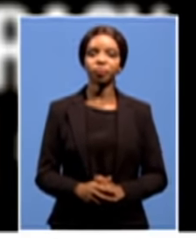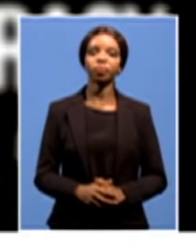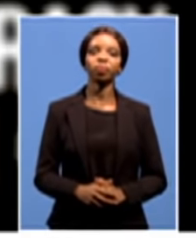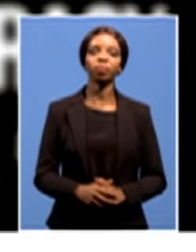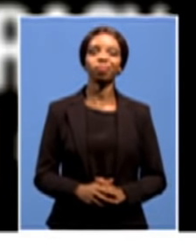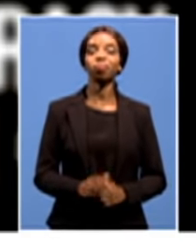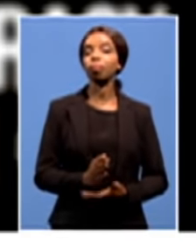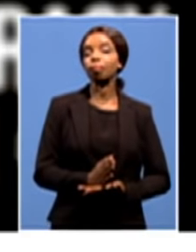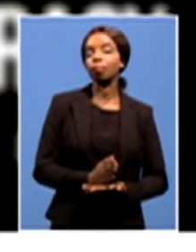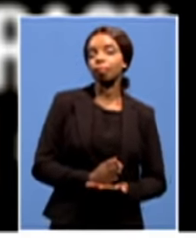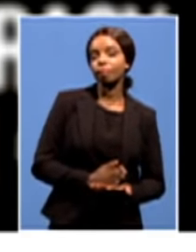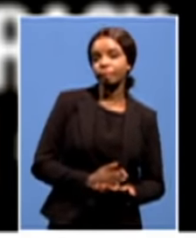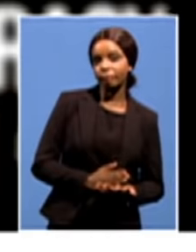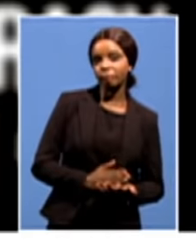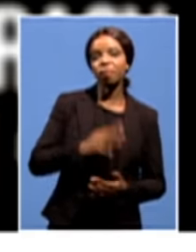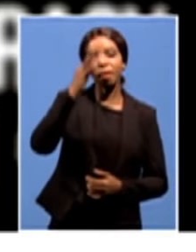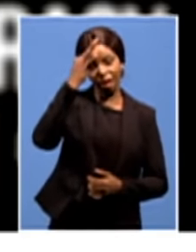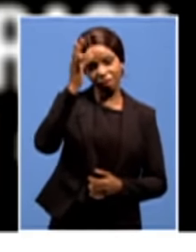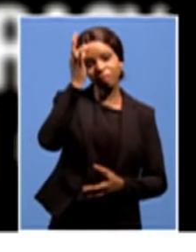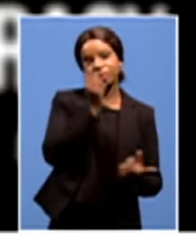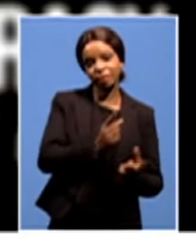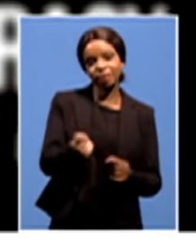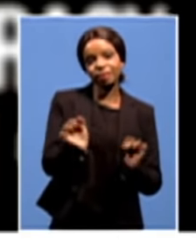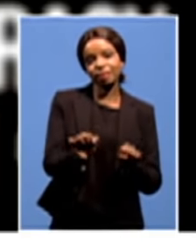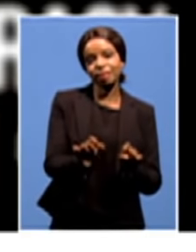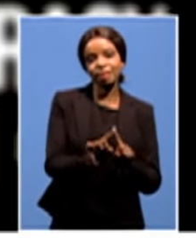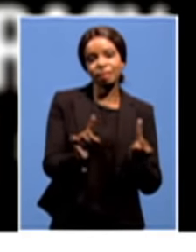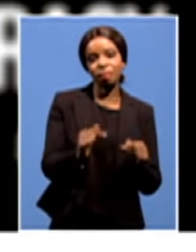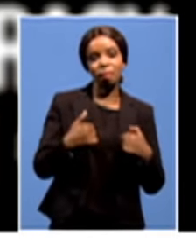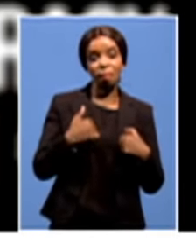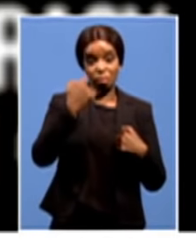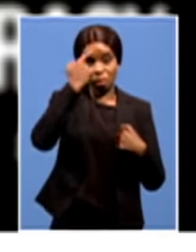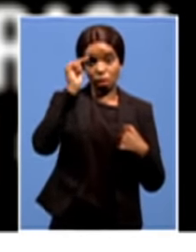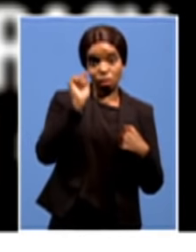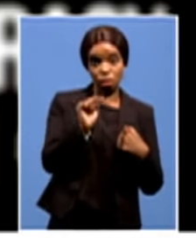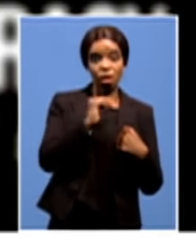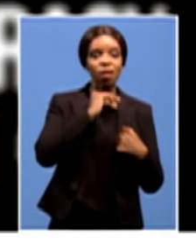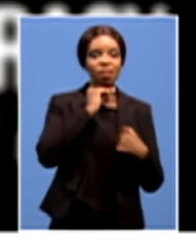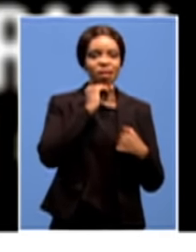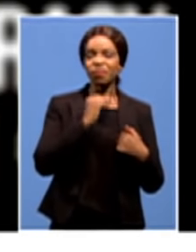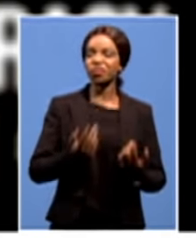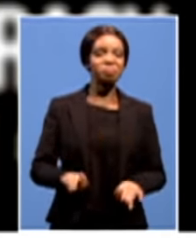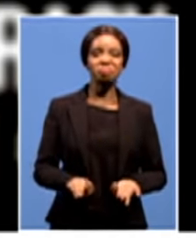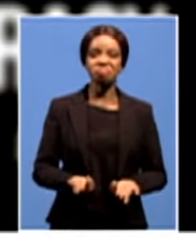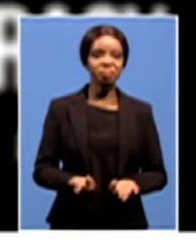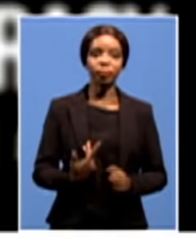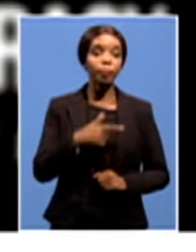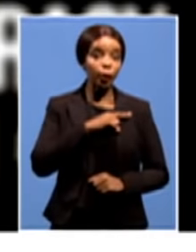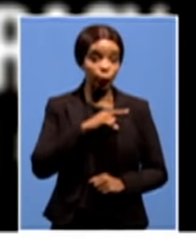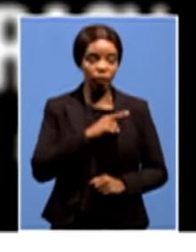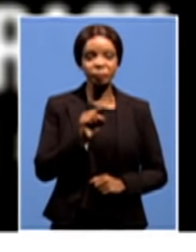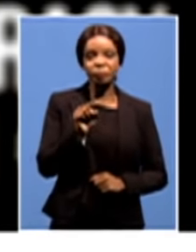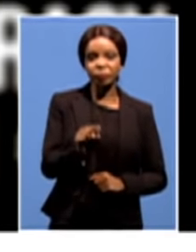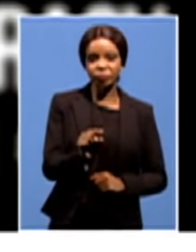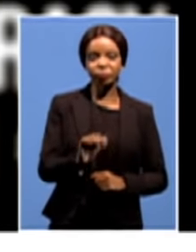it, that the government has done it, but I don't think it is enough, because these